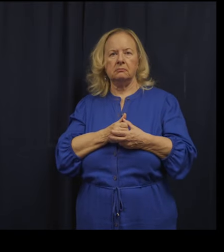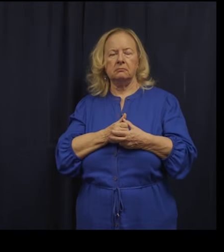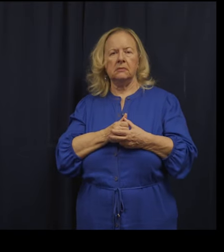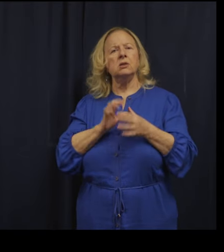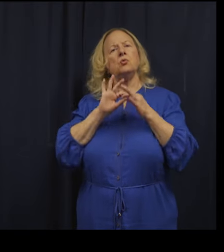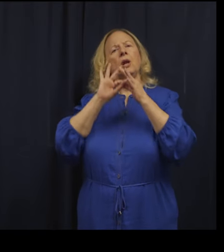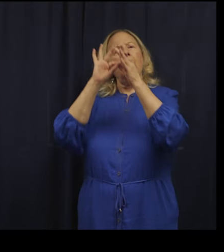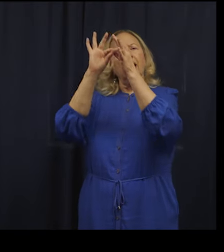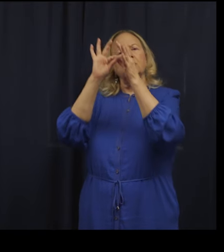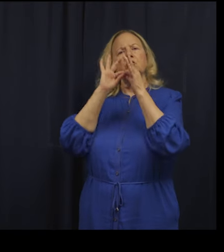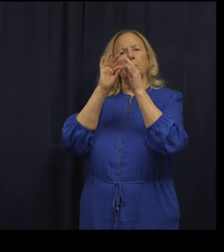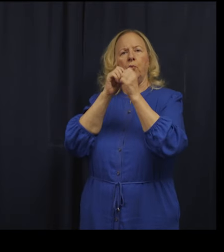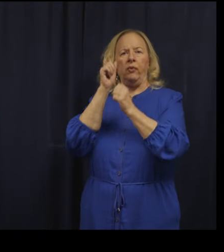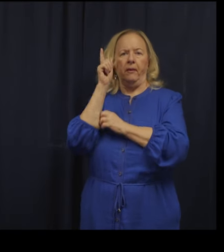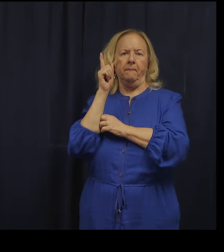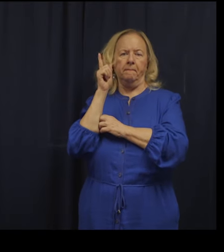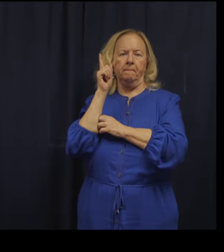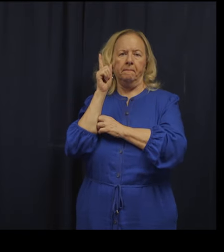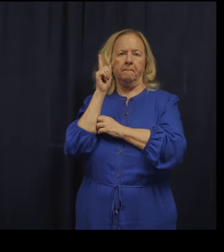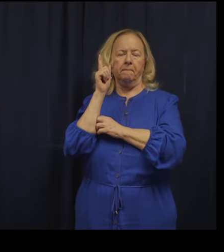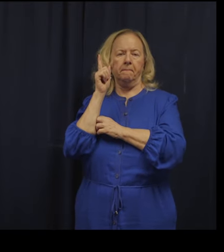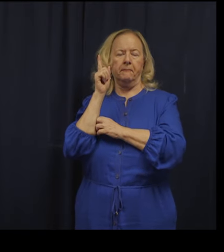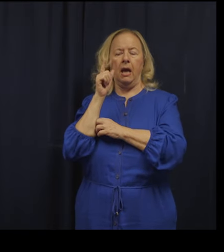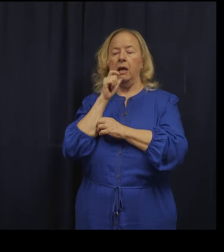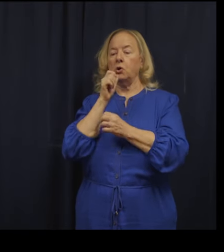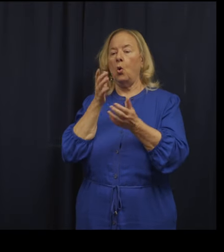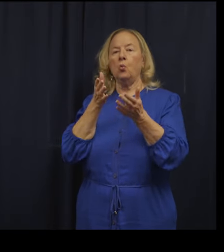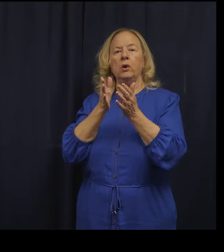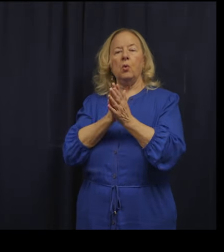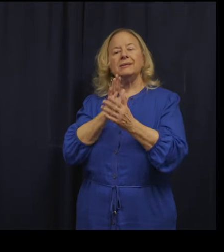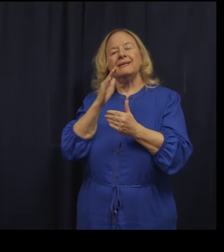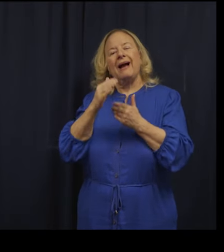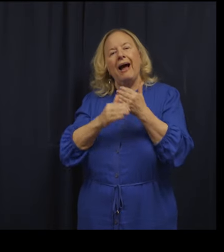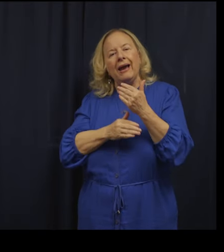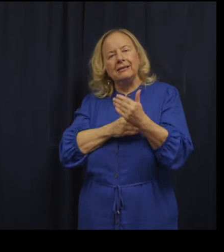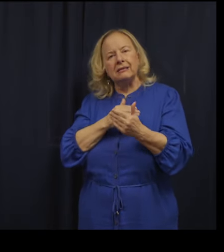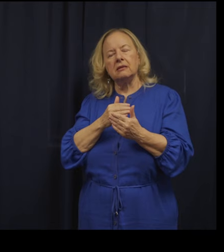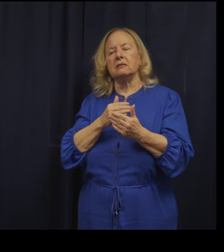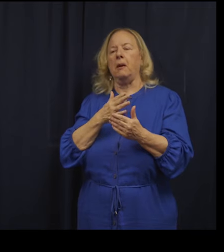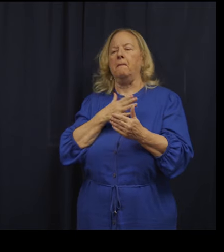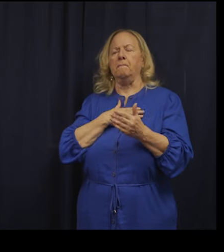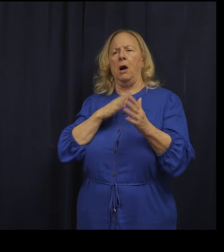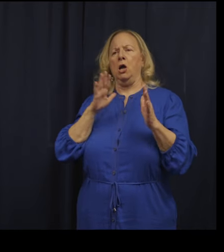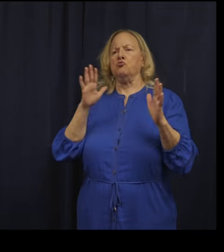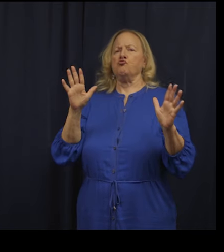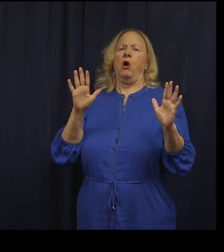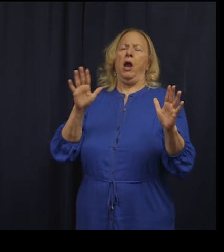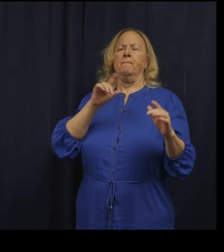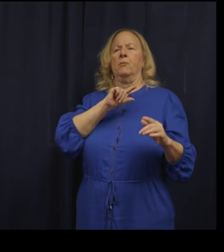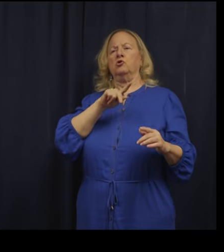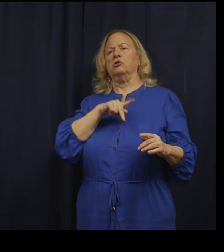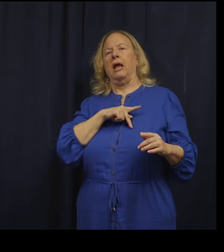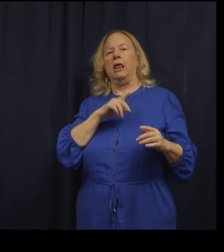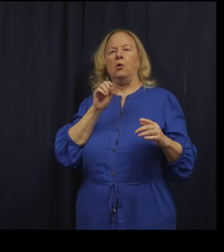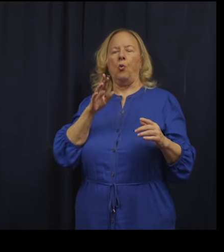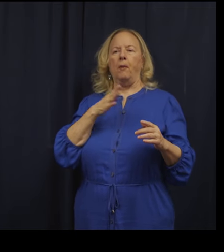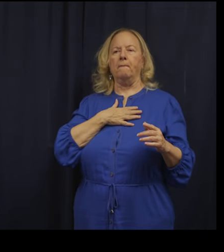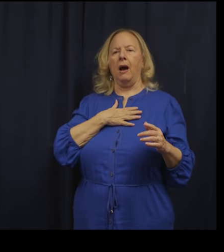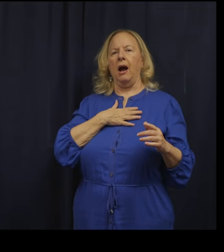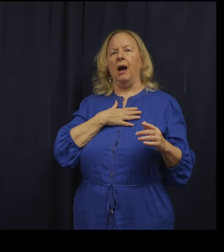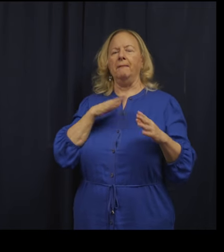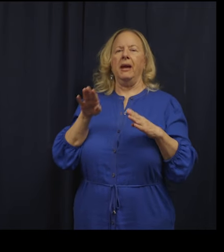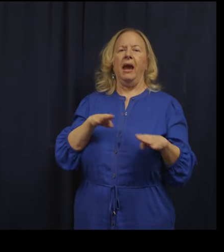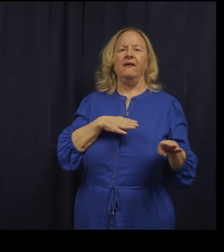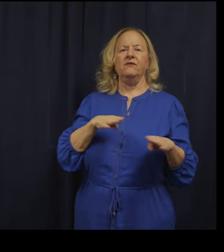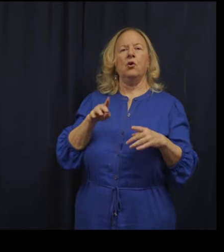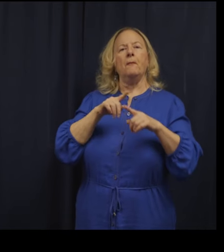it's a relationship. I do not request kindness on account of my great personality or my